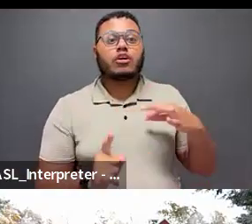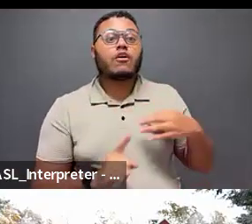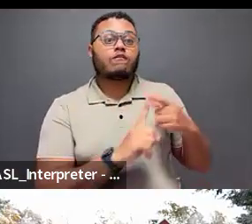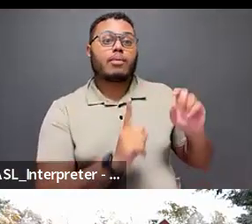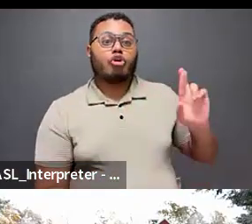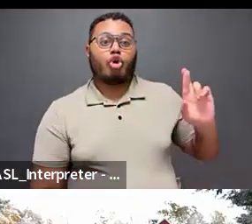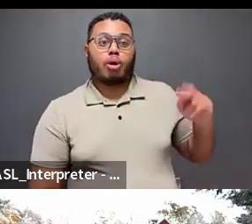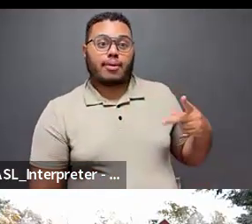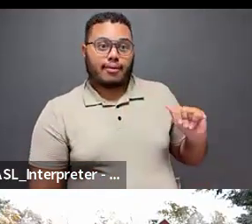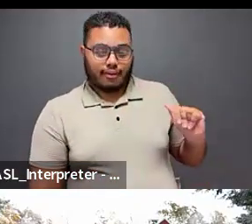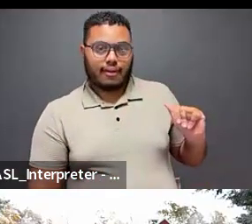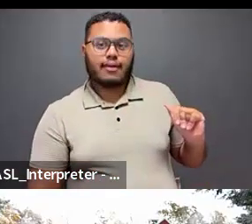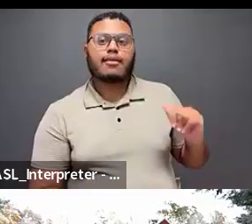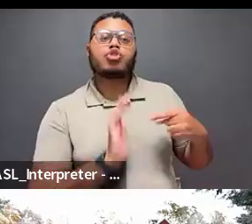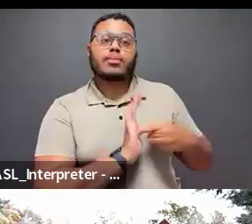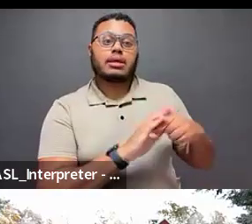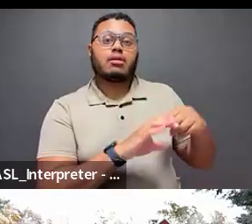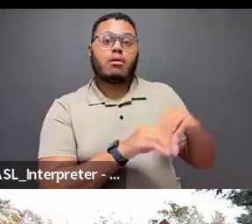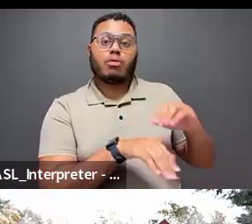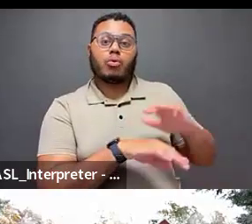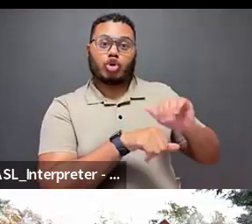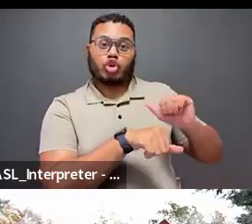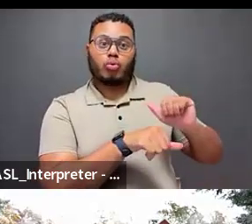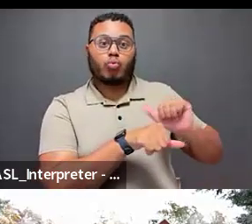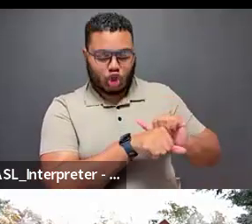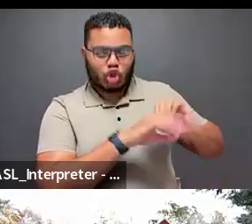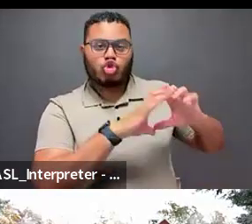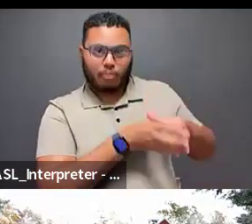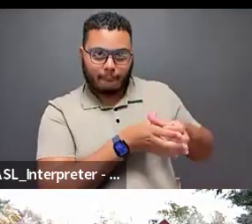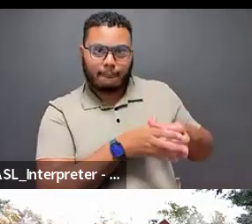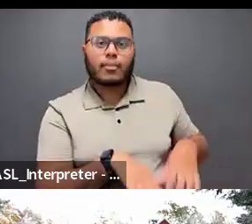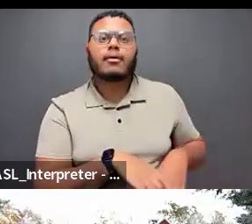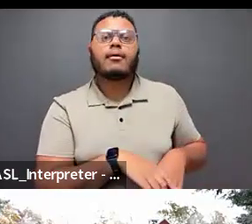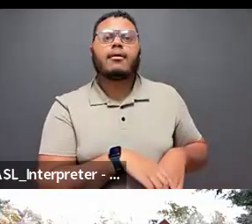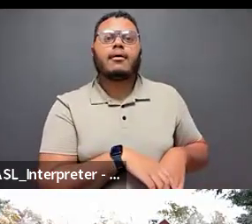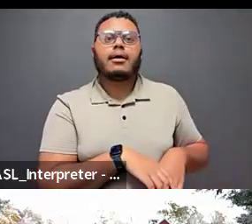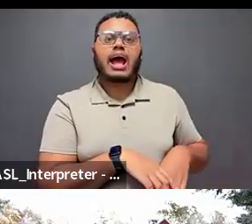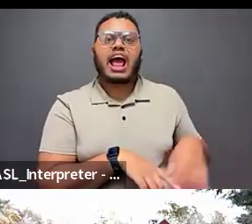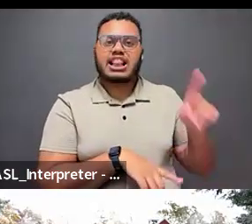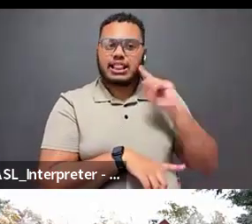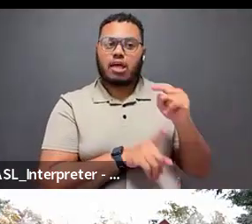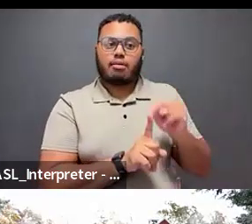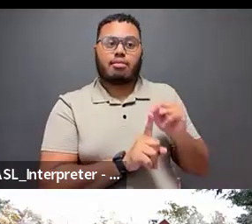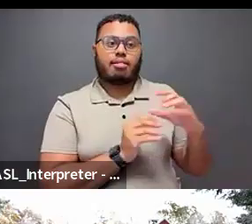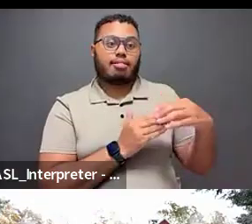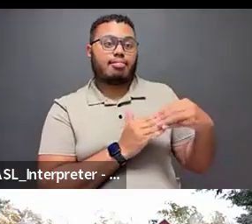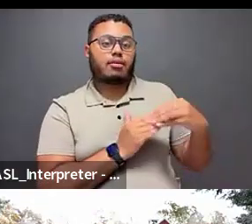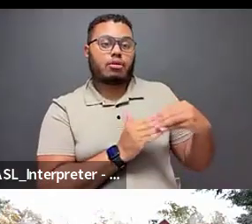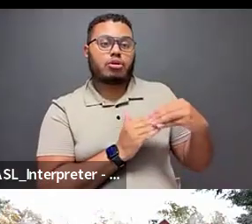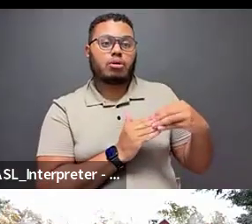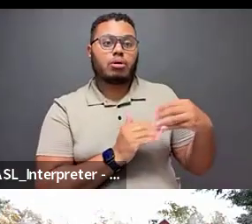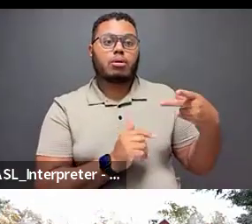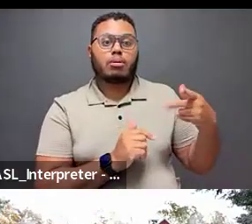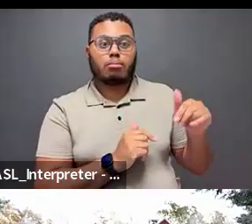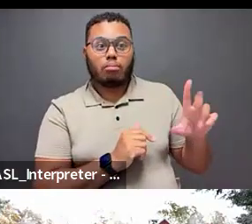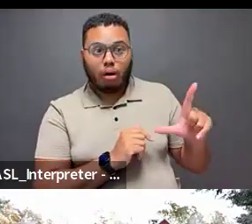RPAs represented on the working group. And I think the leadership, Paul and